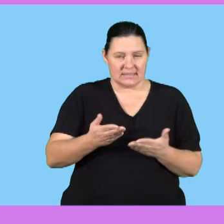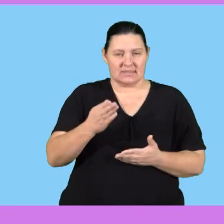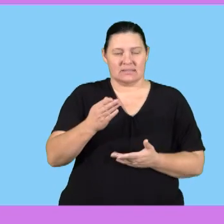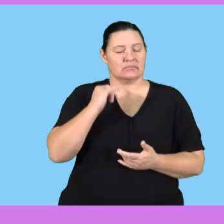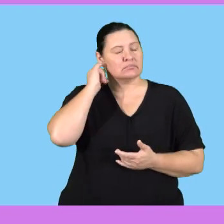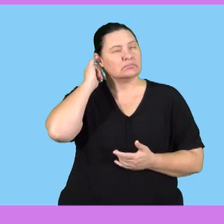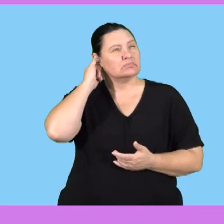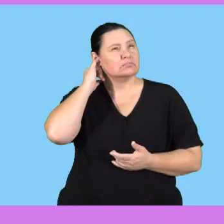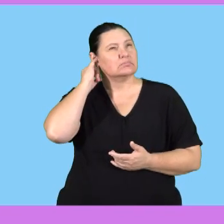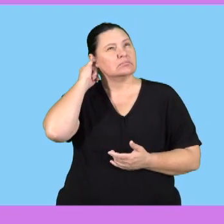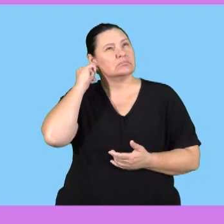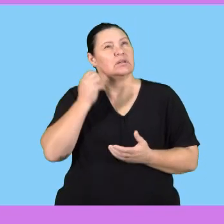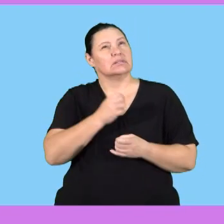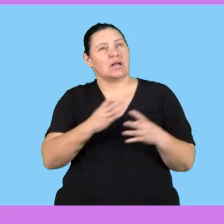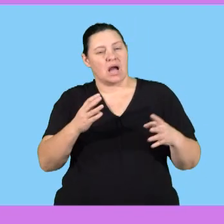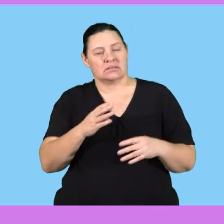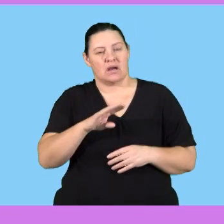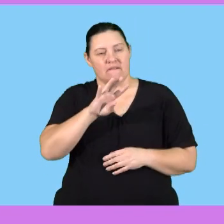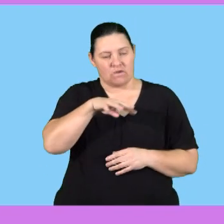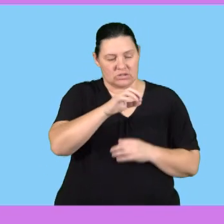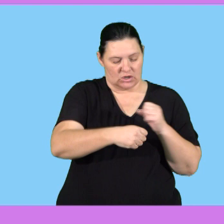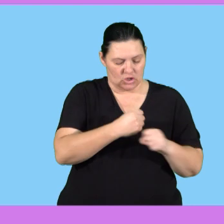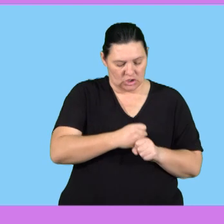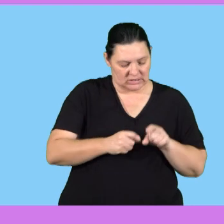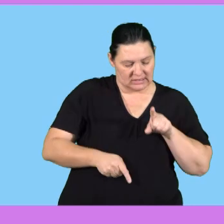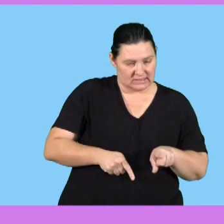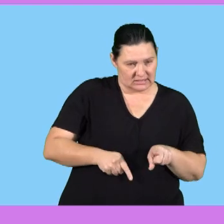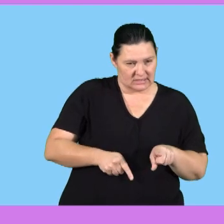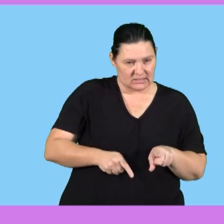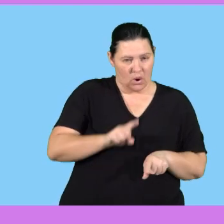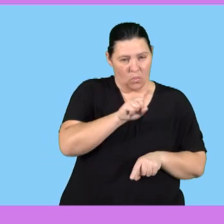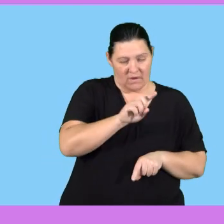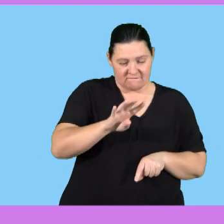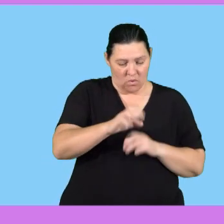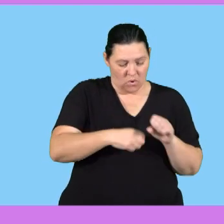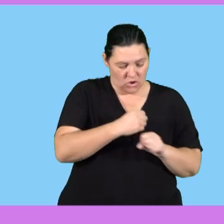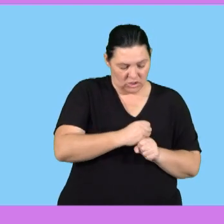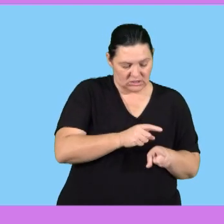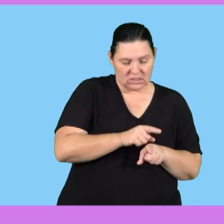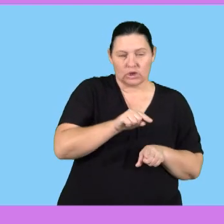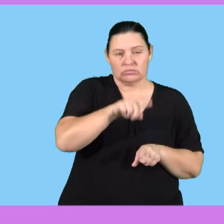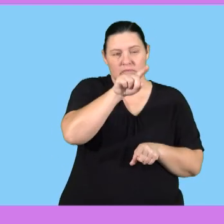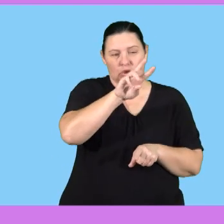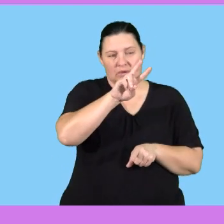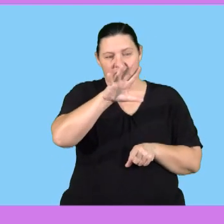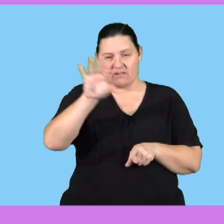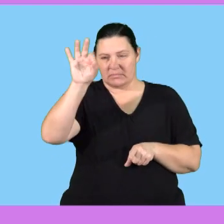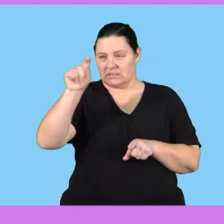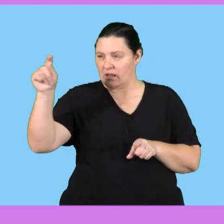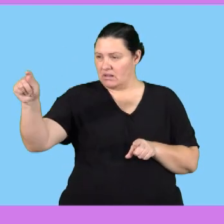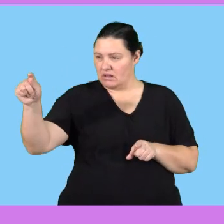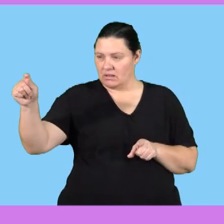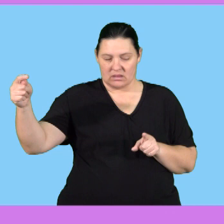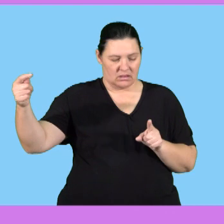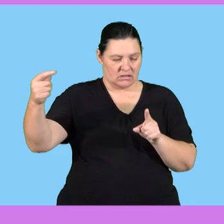our weight, mass. I'll start at 14 years. That is, right? What else is important? 25th